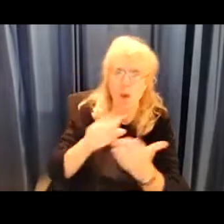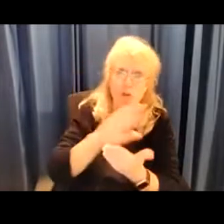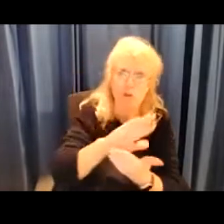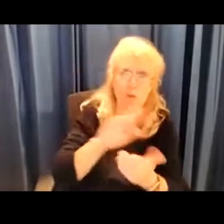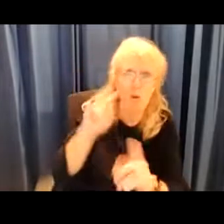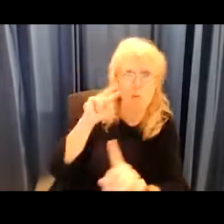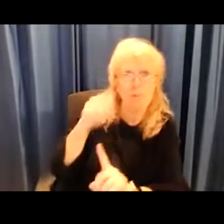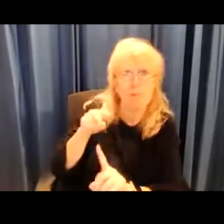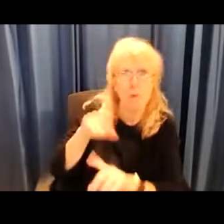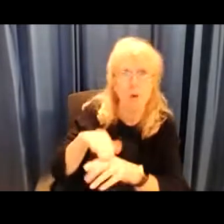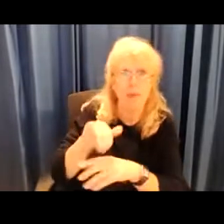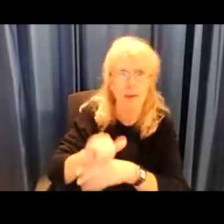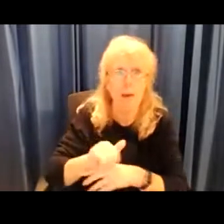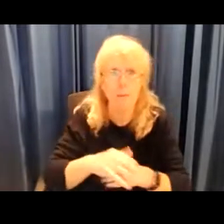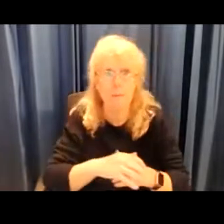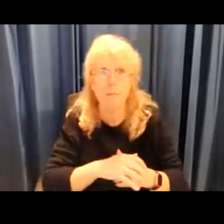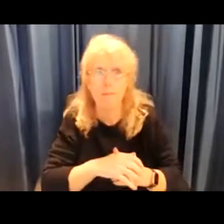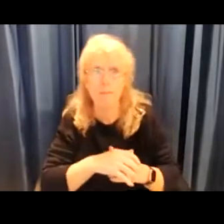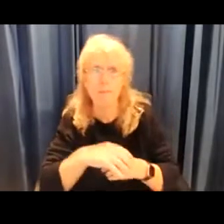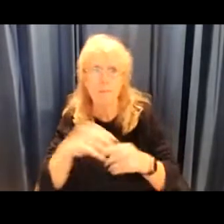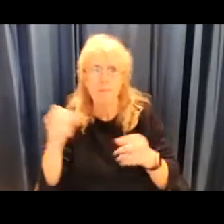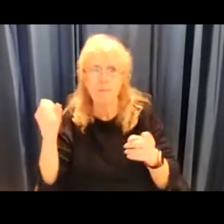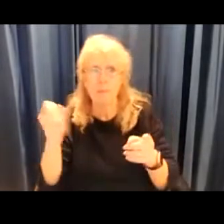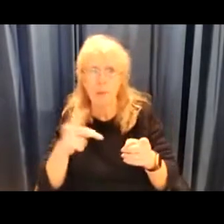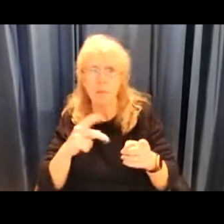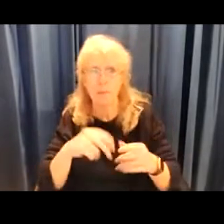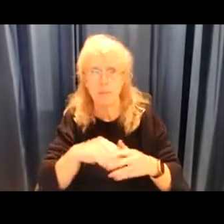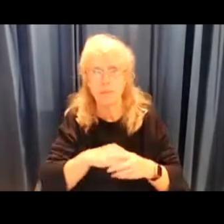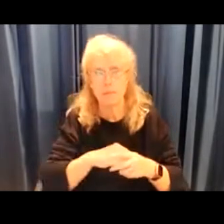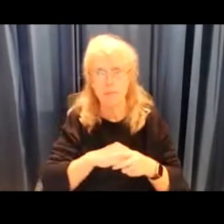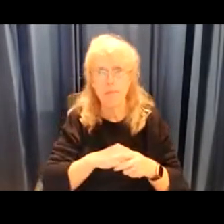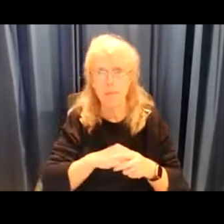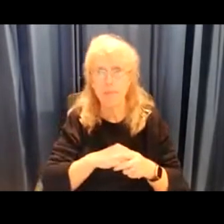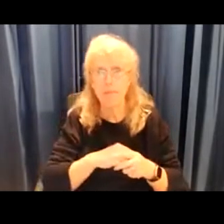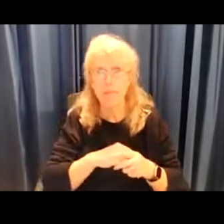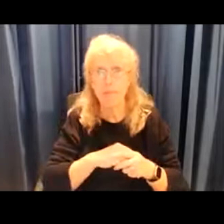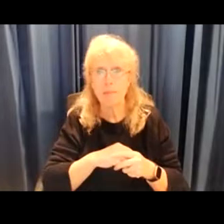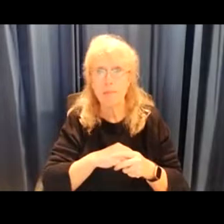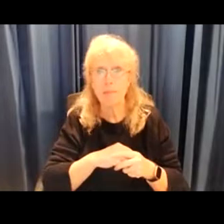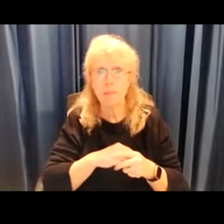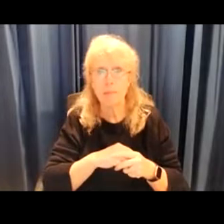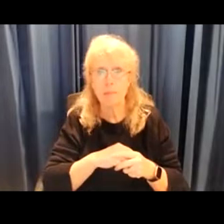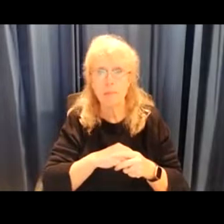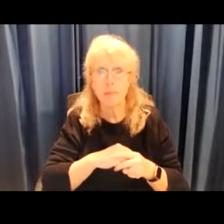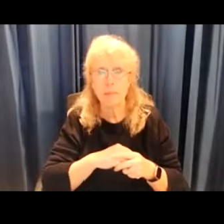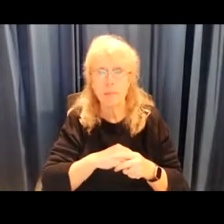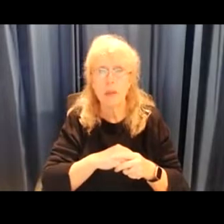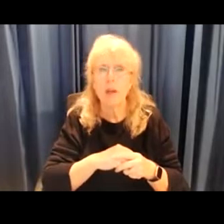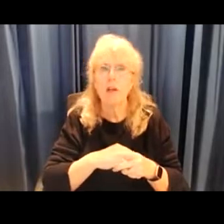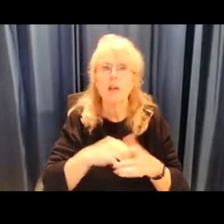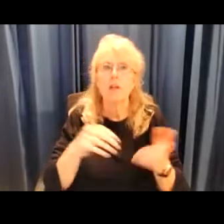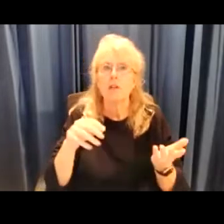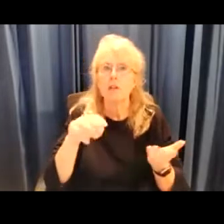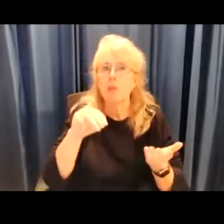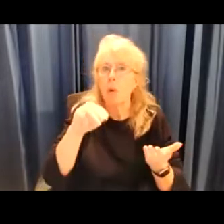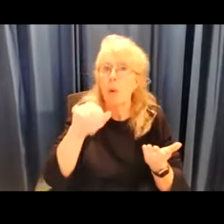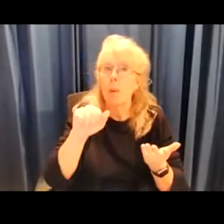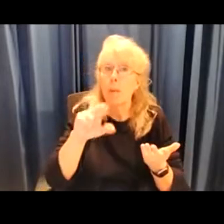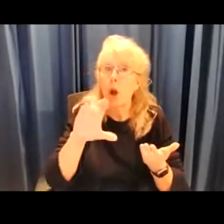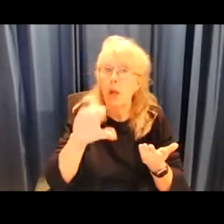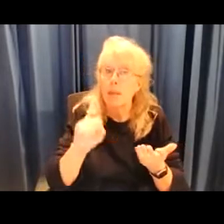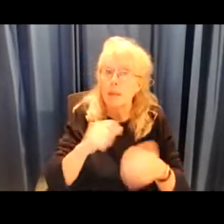on that. Okay. Great. So Marcus, how much time do we have left?